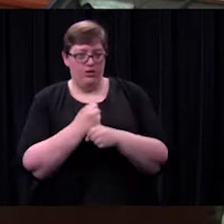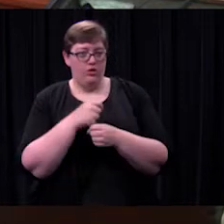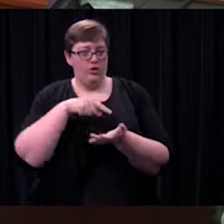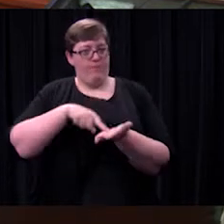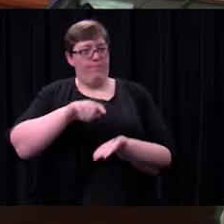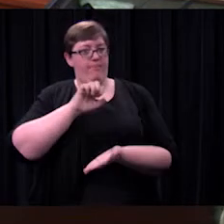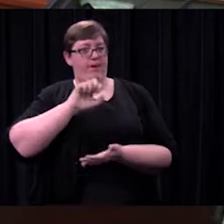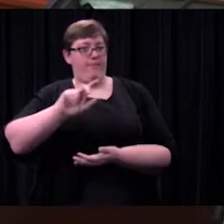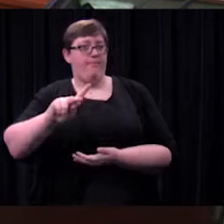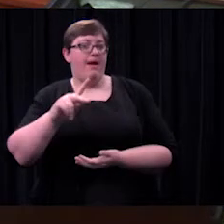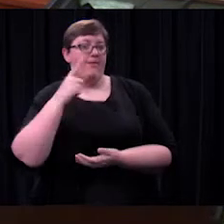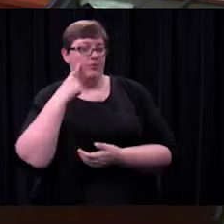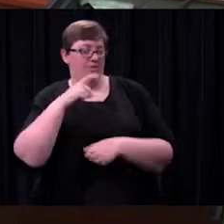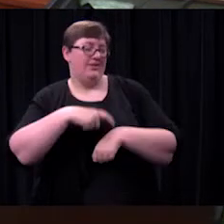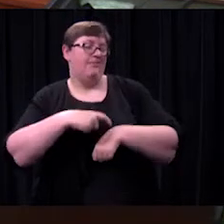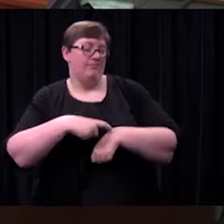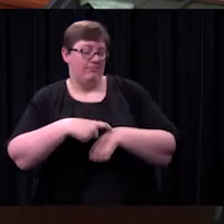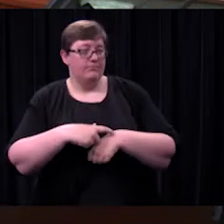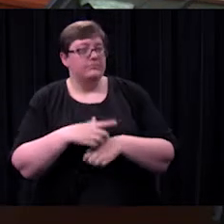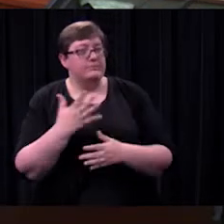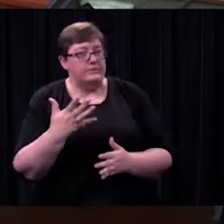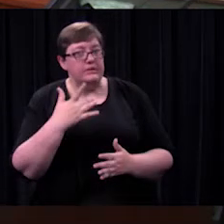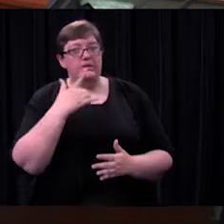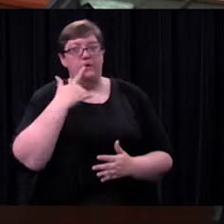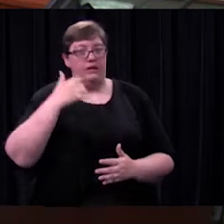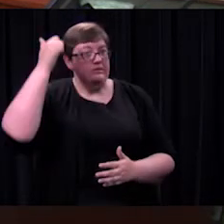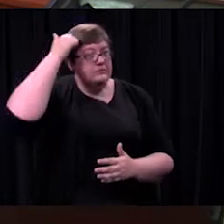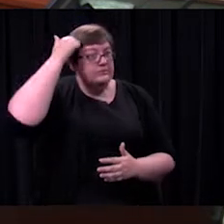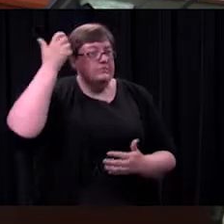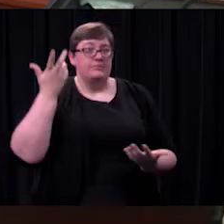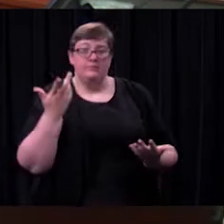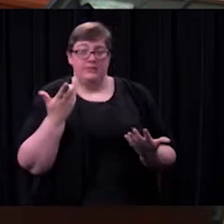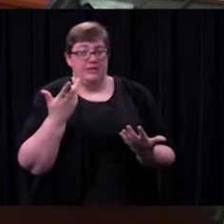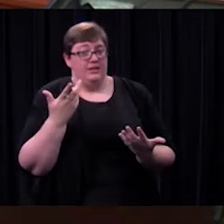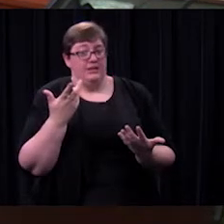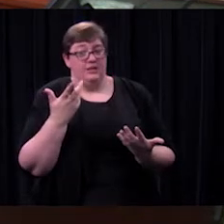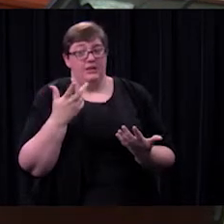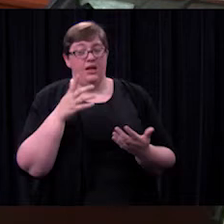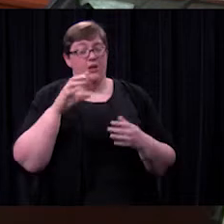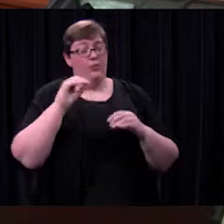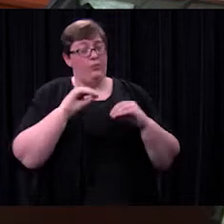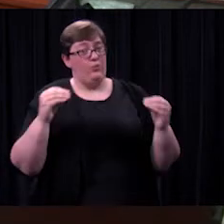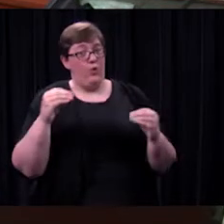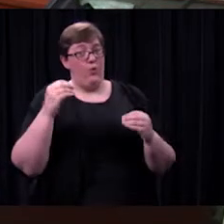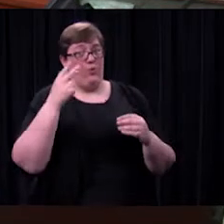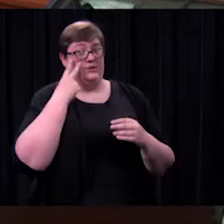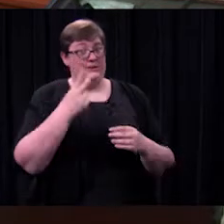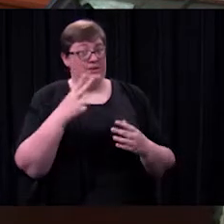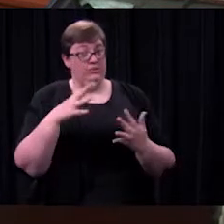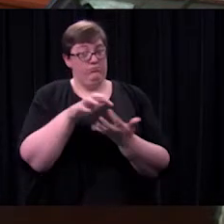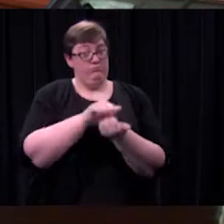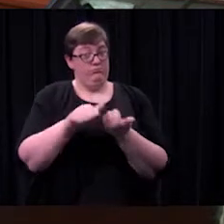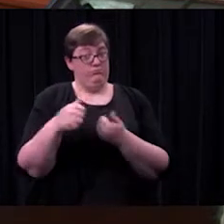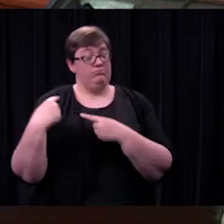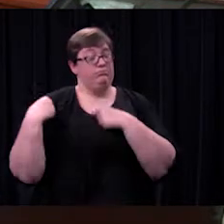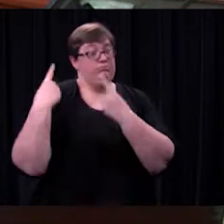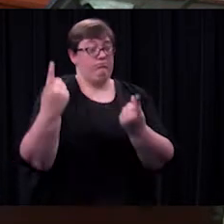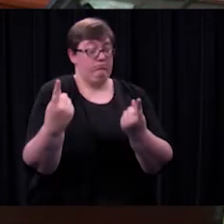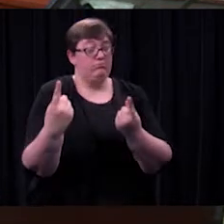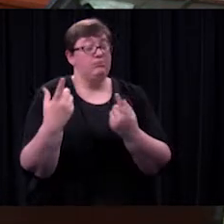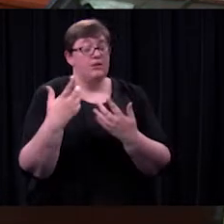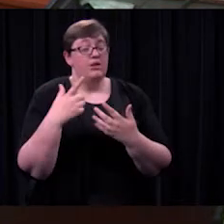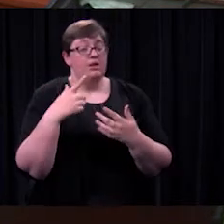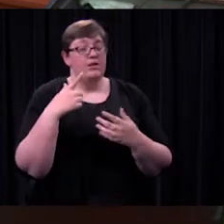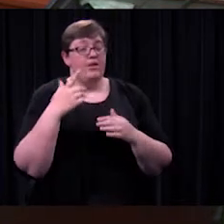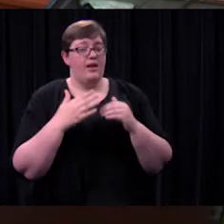in time. Well, knock on wood, the district has not seen a storm loss. We've not seen a storm loss that has exceeded the